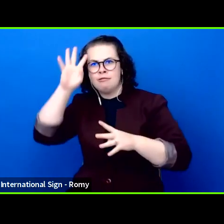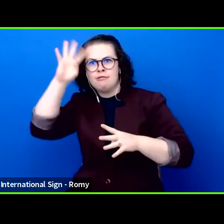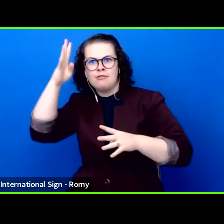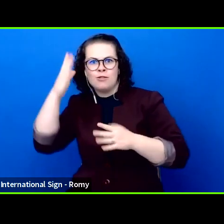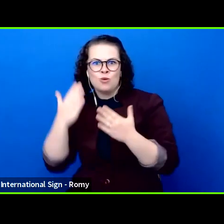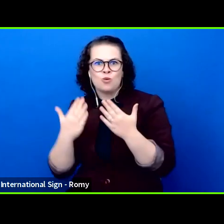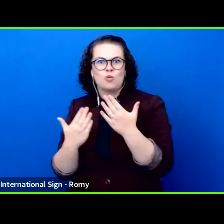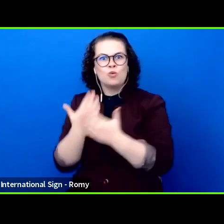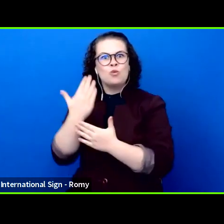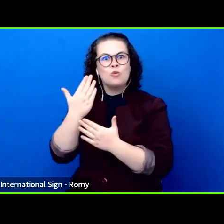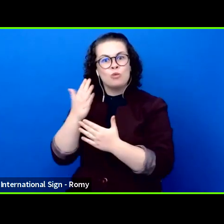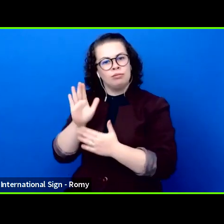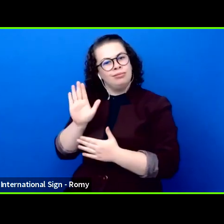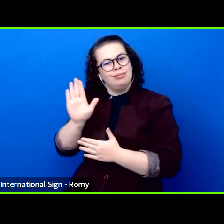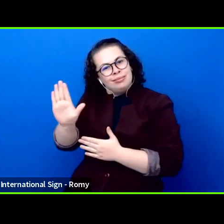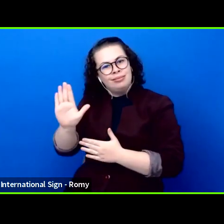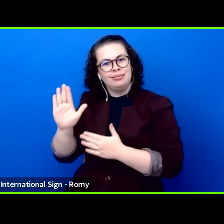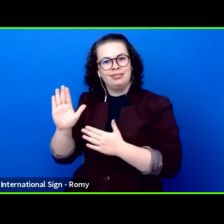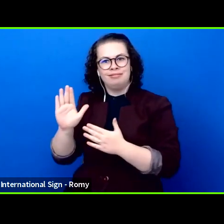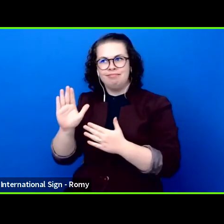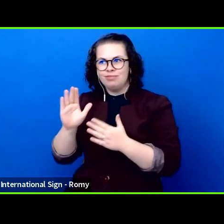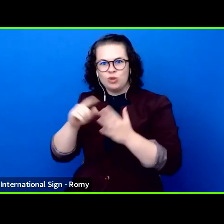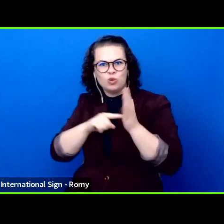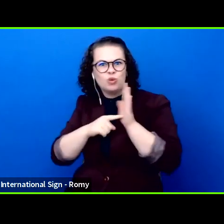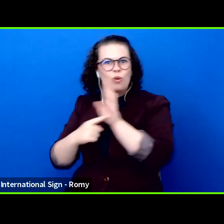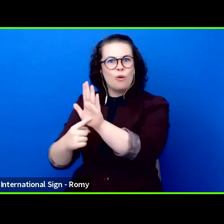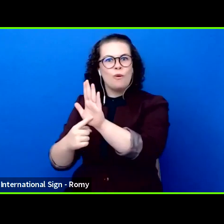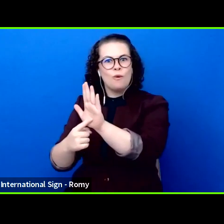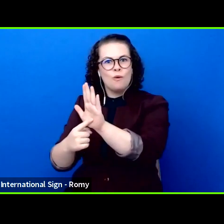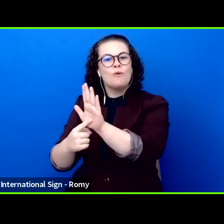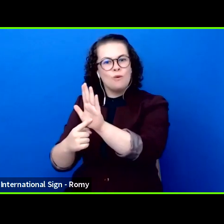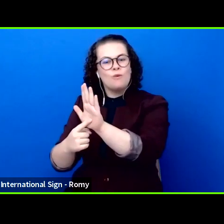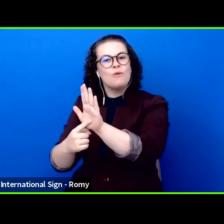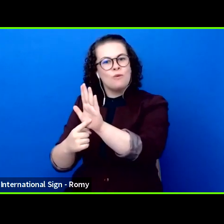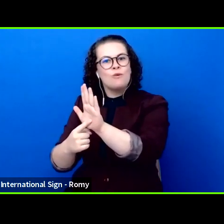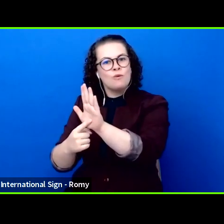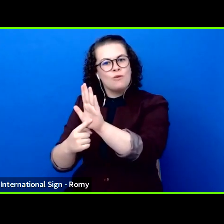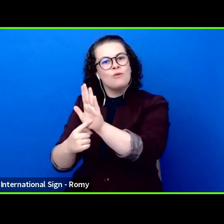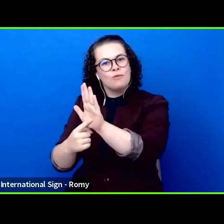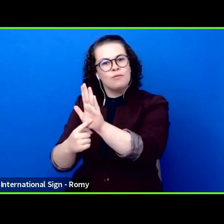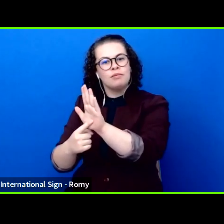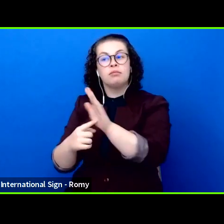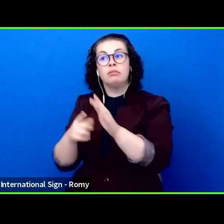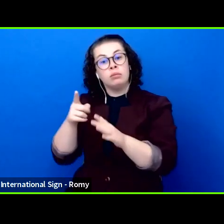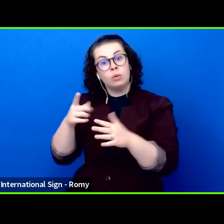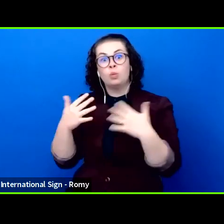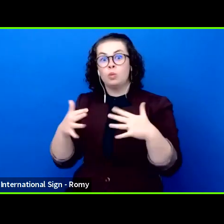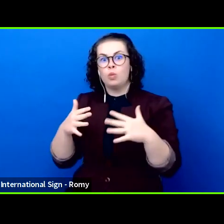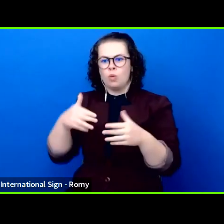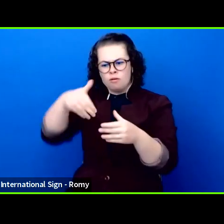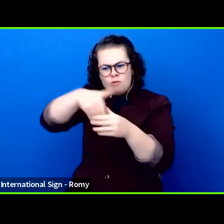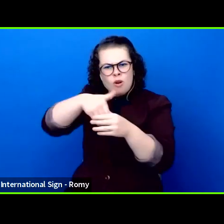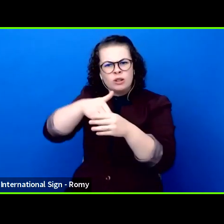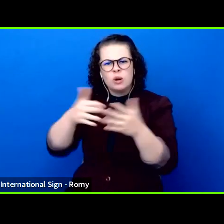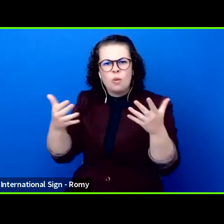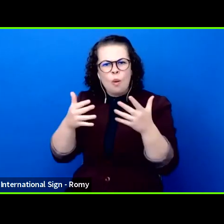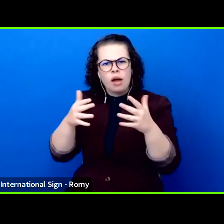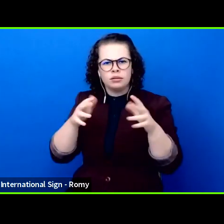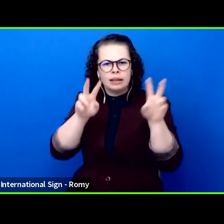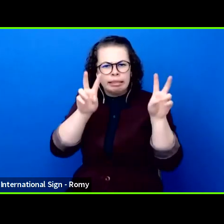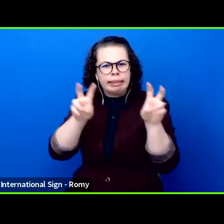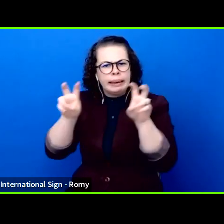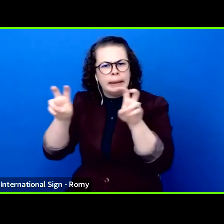theatrical means and forms, serious in its examination of content, touching and